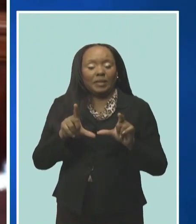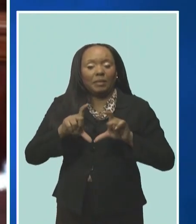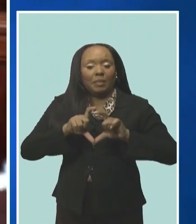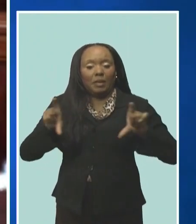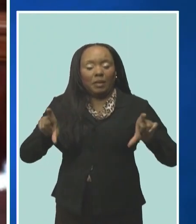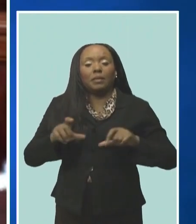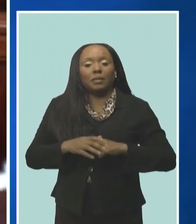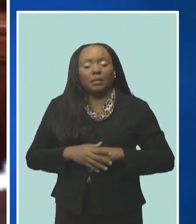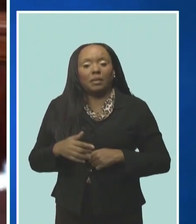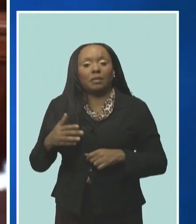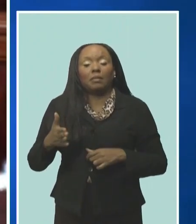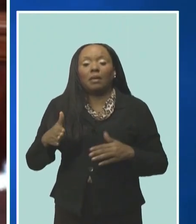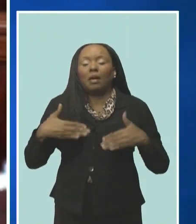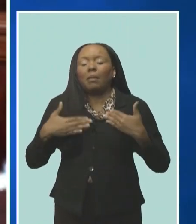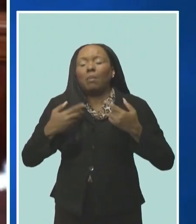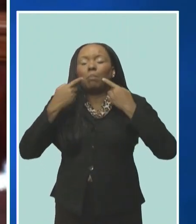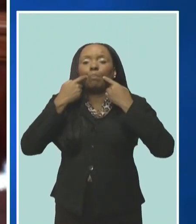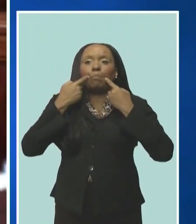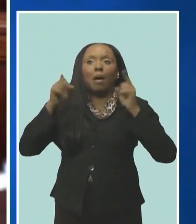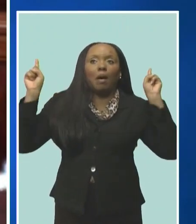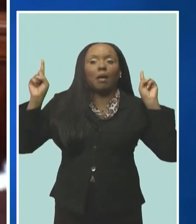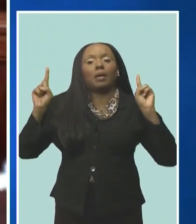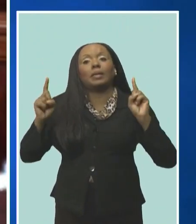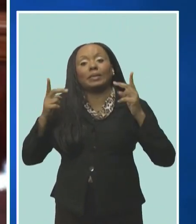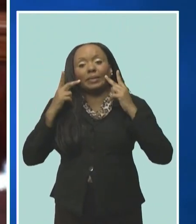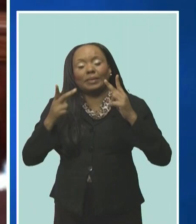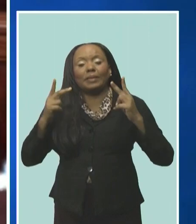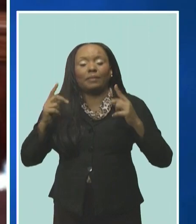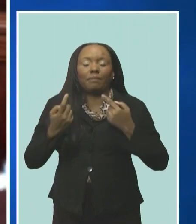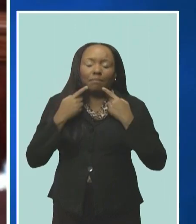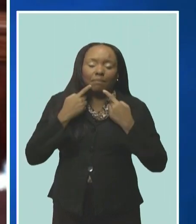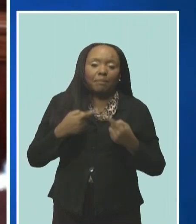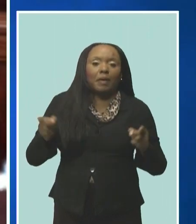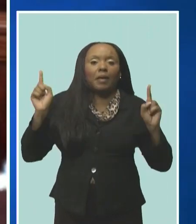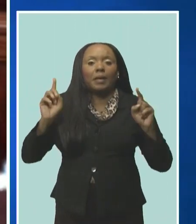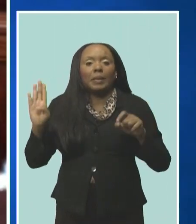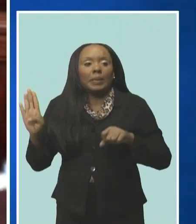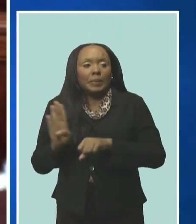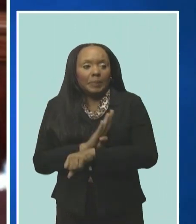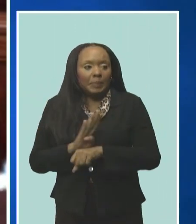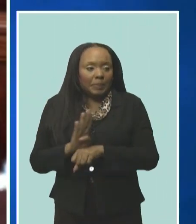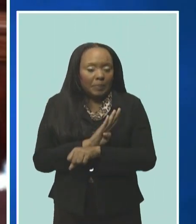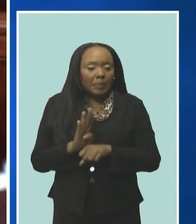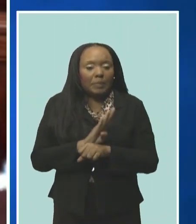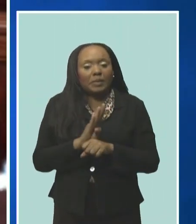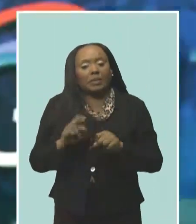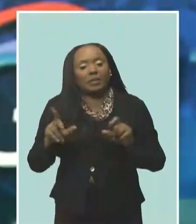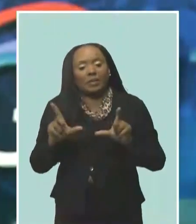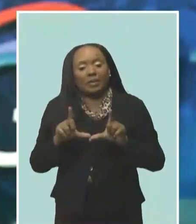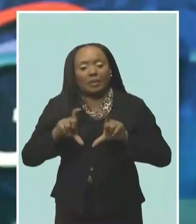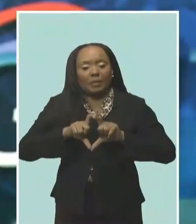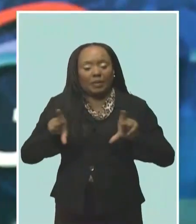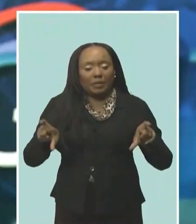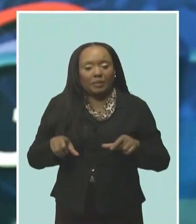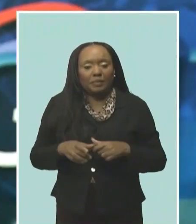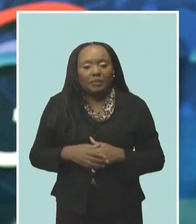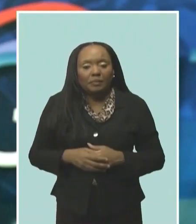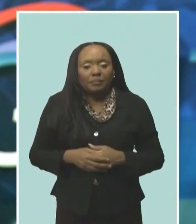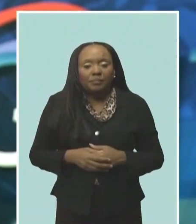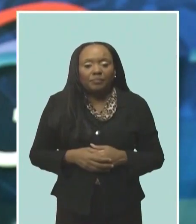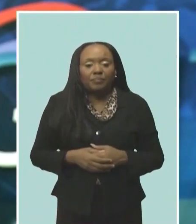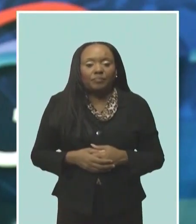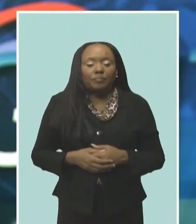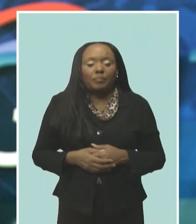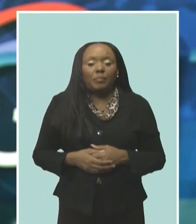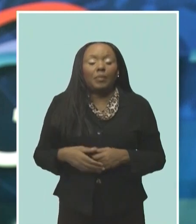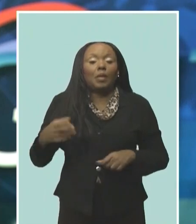last, we're able to see the implementation of the commercial plates in Barbados. The use of